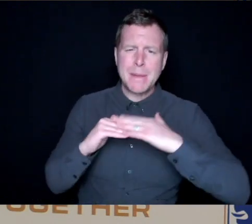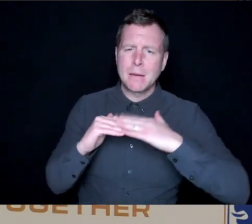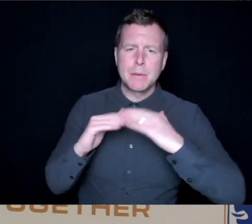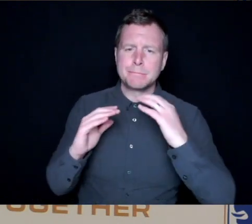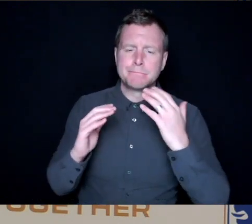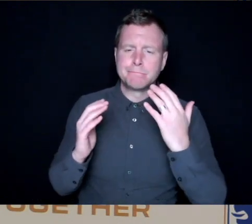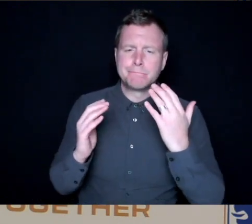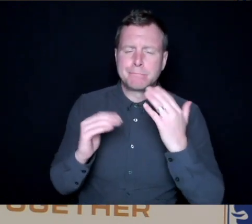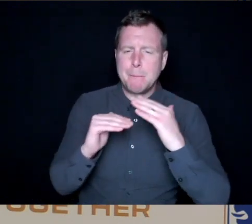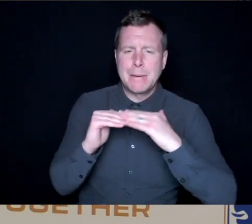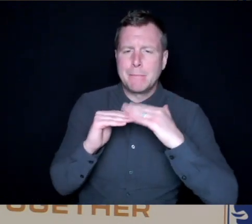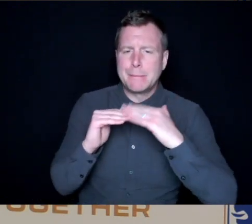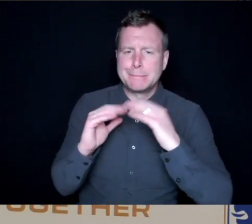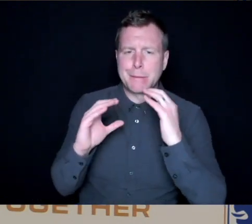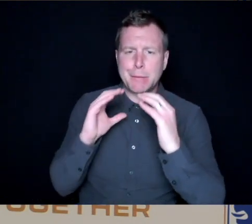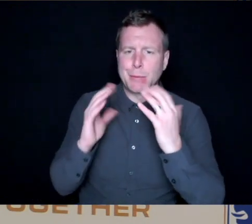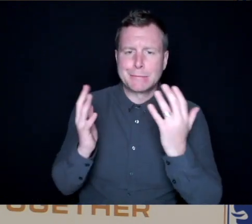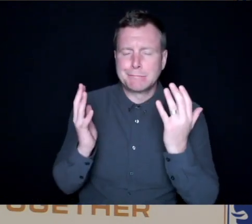Minimal.